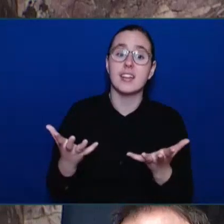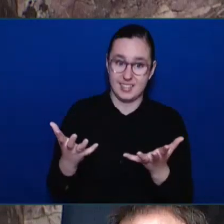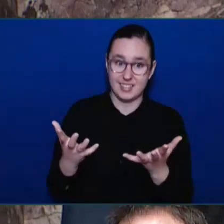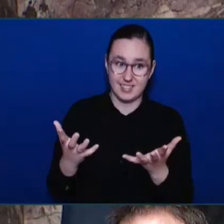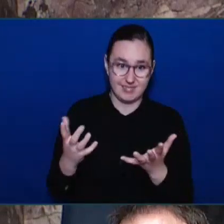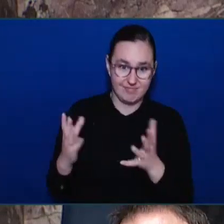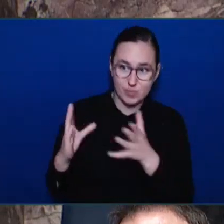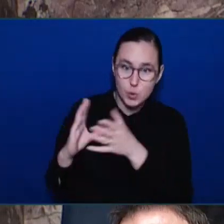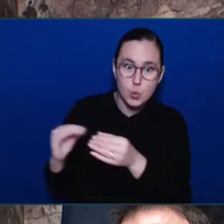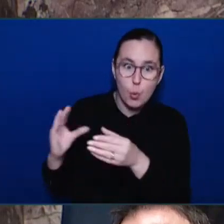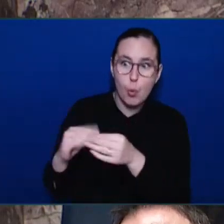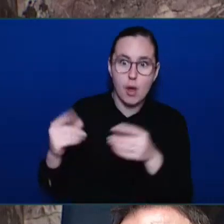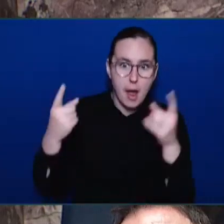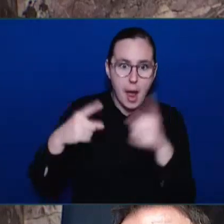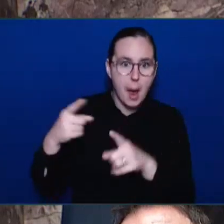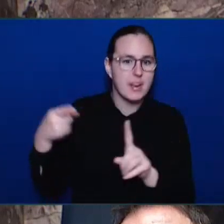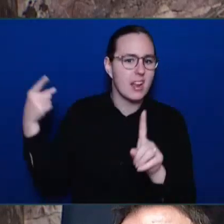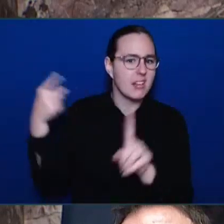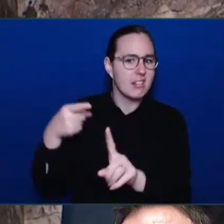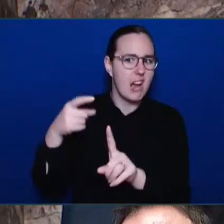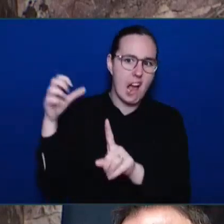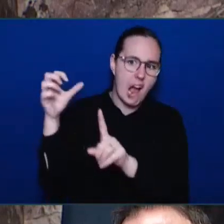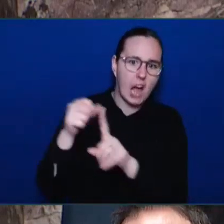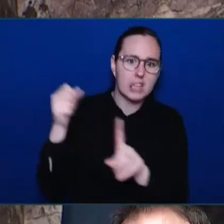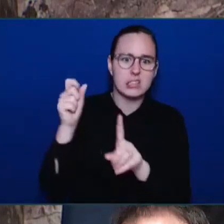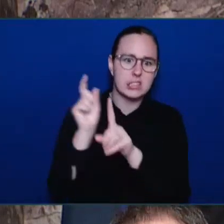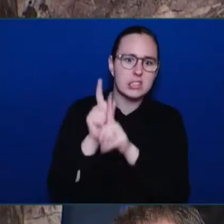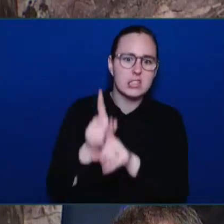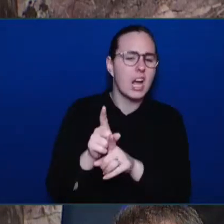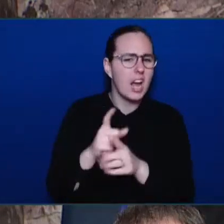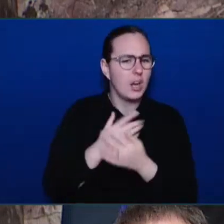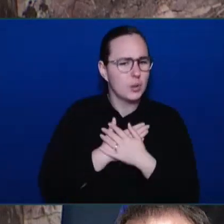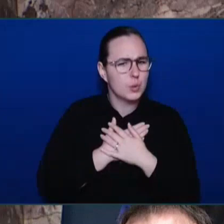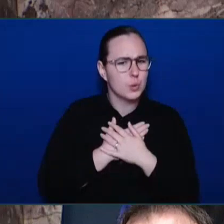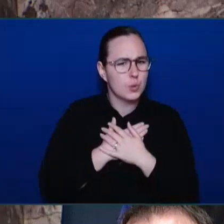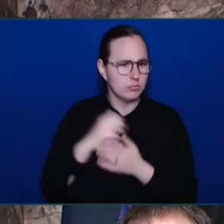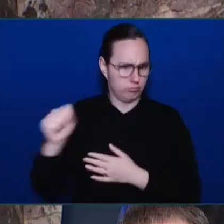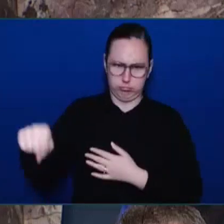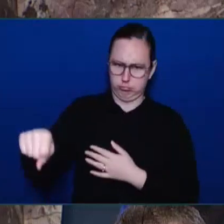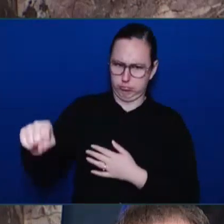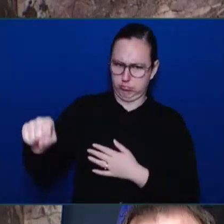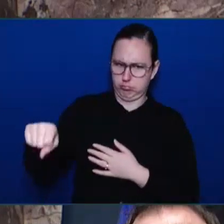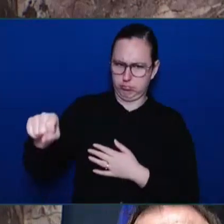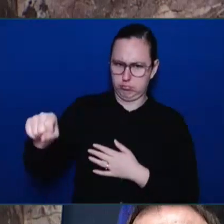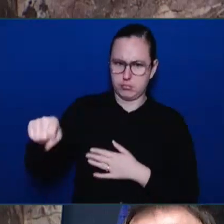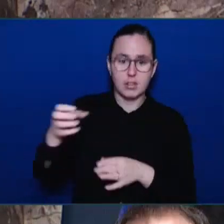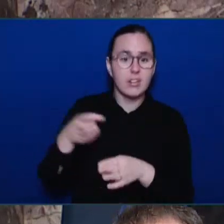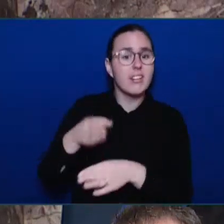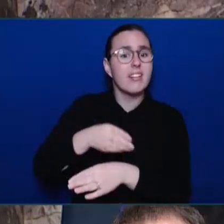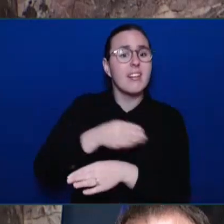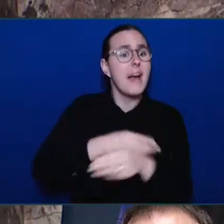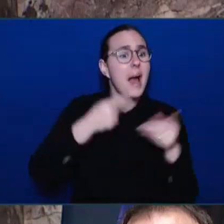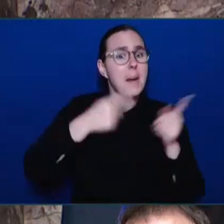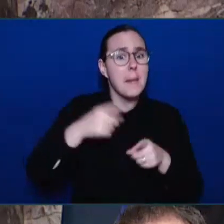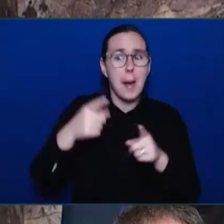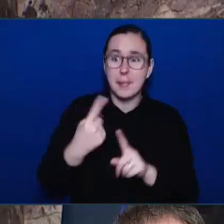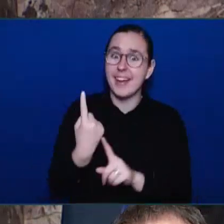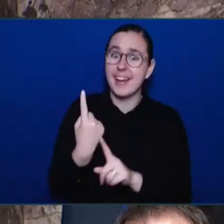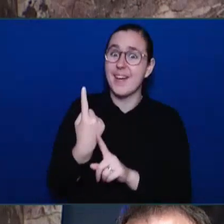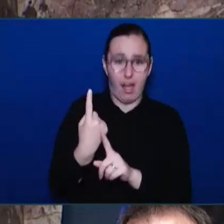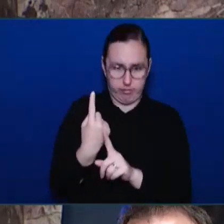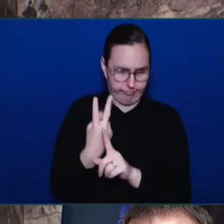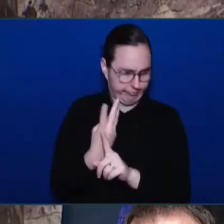disturbing. And they were disturbing when he was sitting in his chair as the Attorney General. And what did he do about